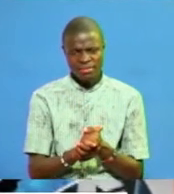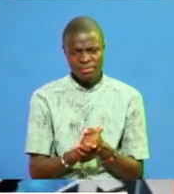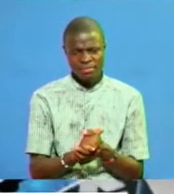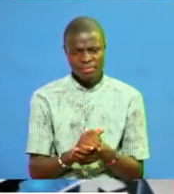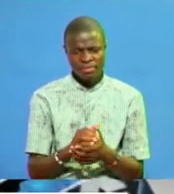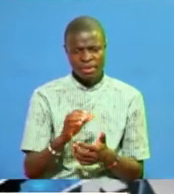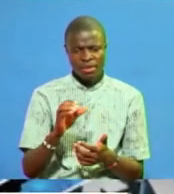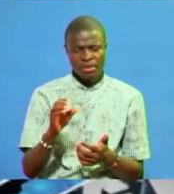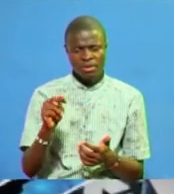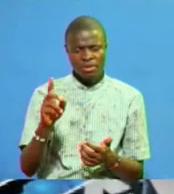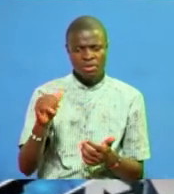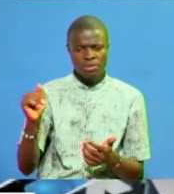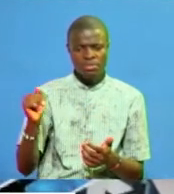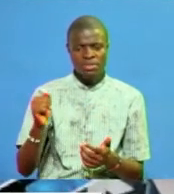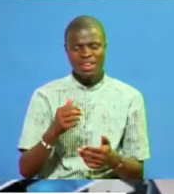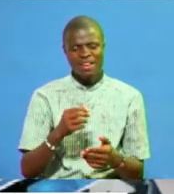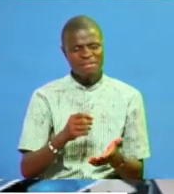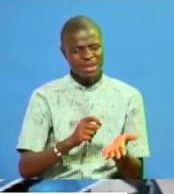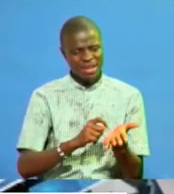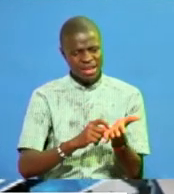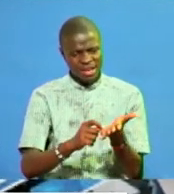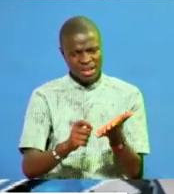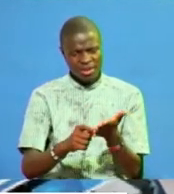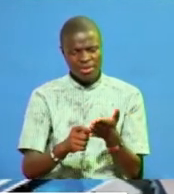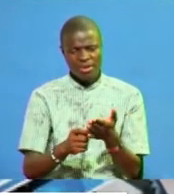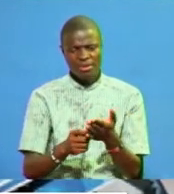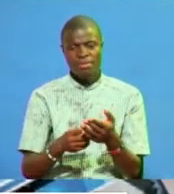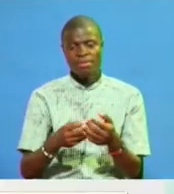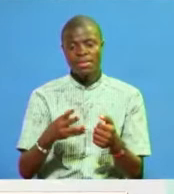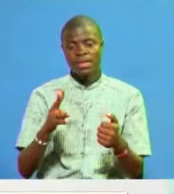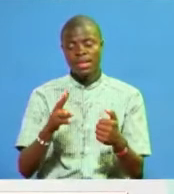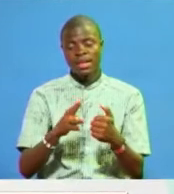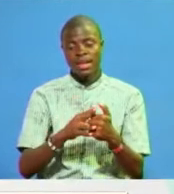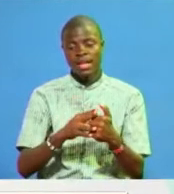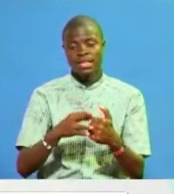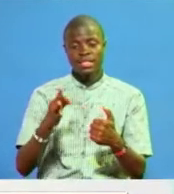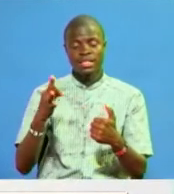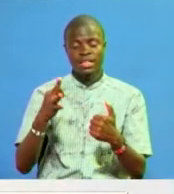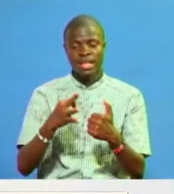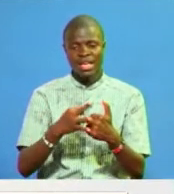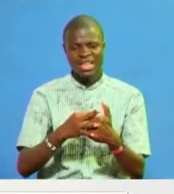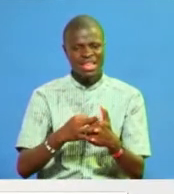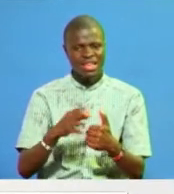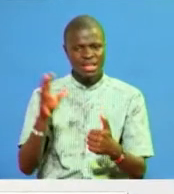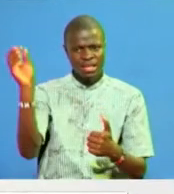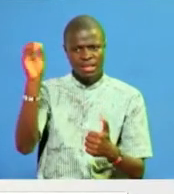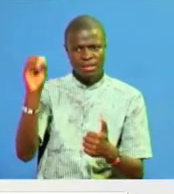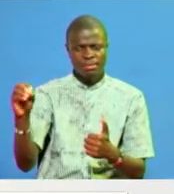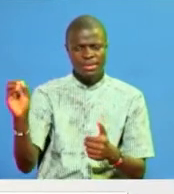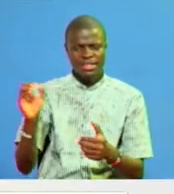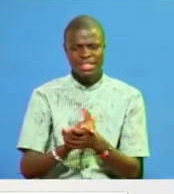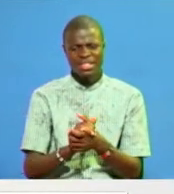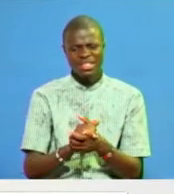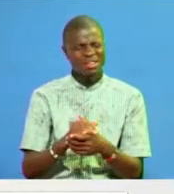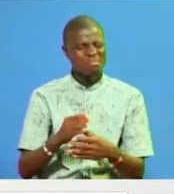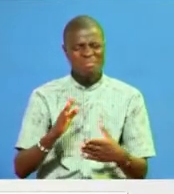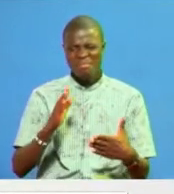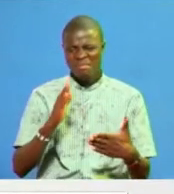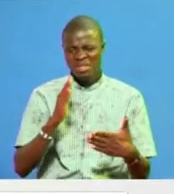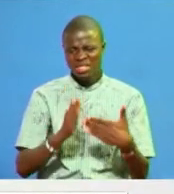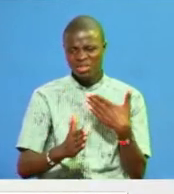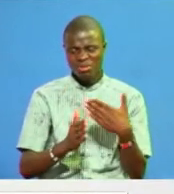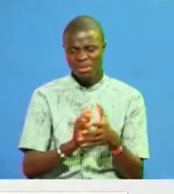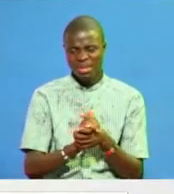Condoms have been recorded to be 98% effective in preventing both sexually transmitted diseases and